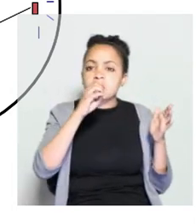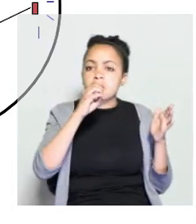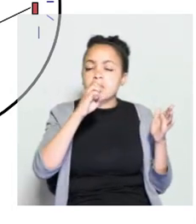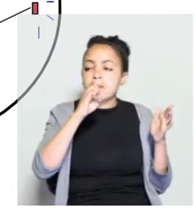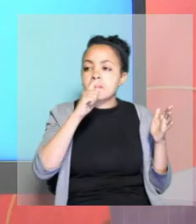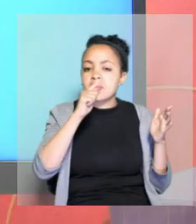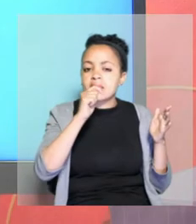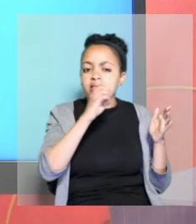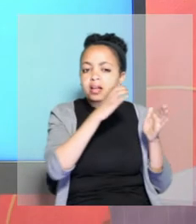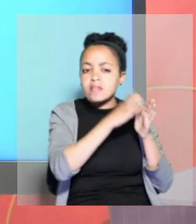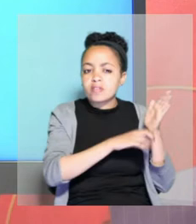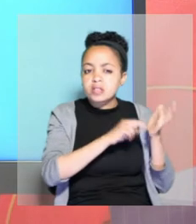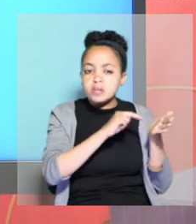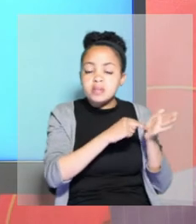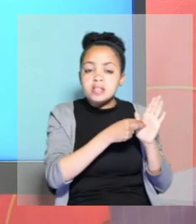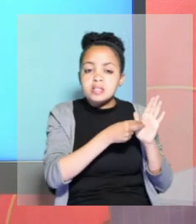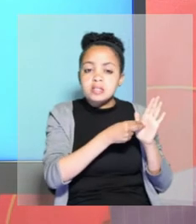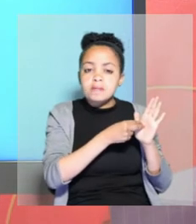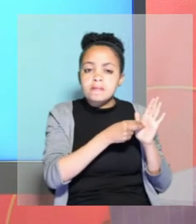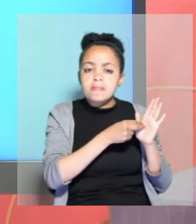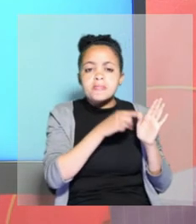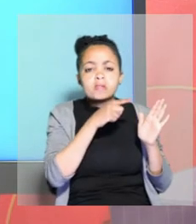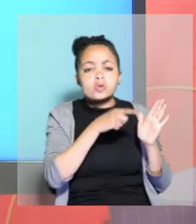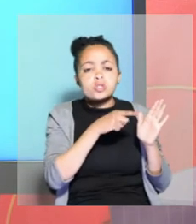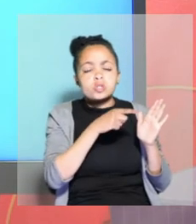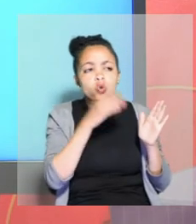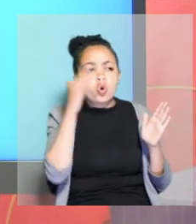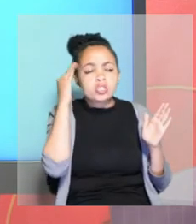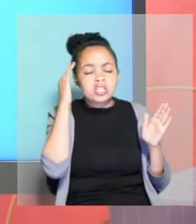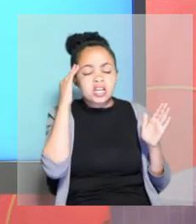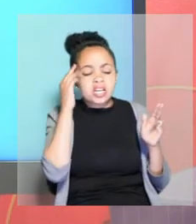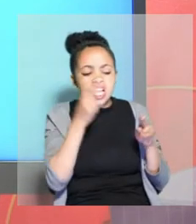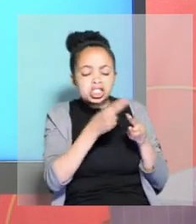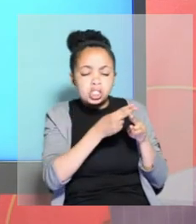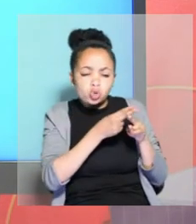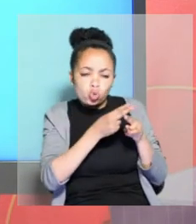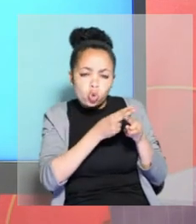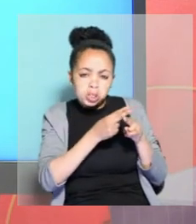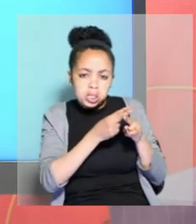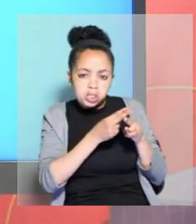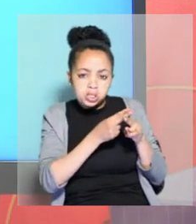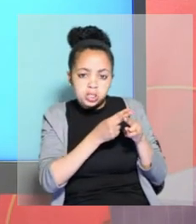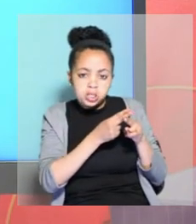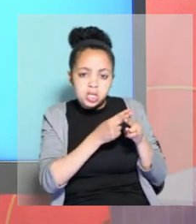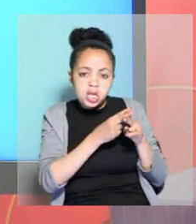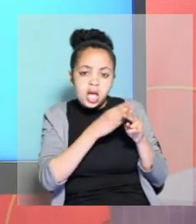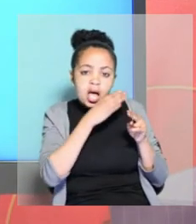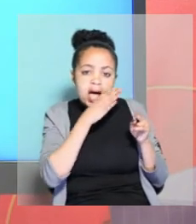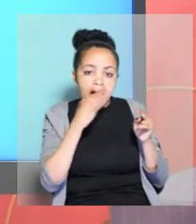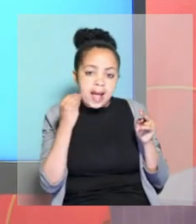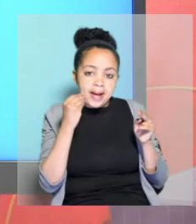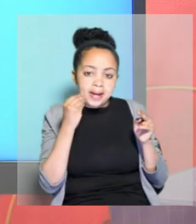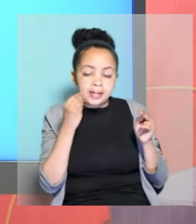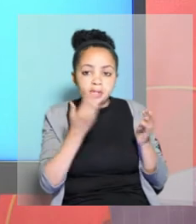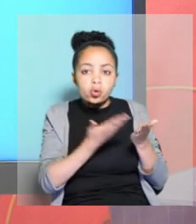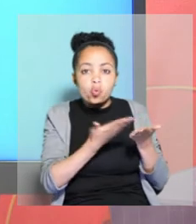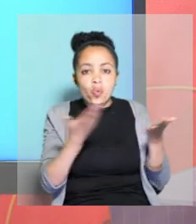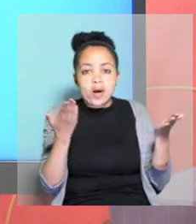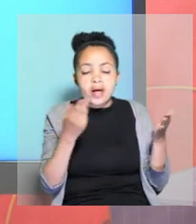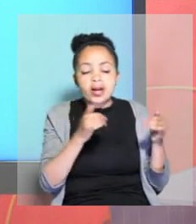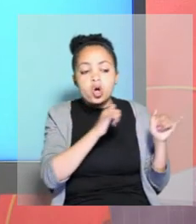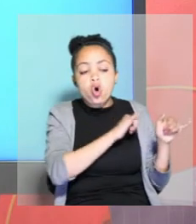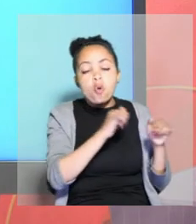it is case of meiosis which is considered as the shortest one and again when